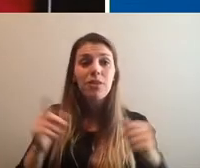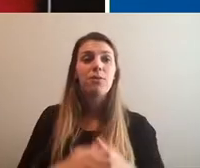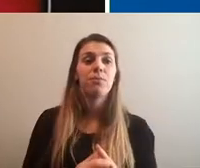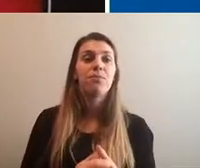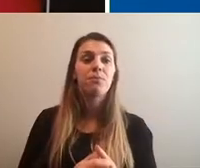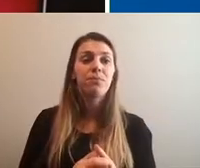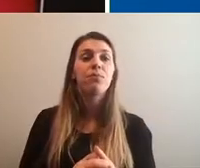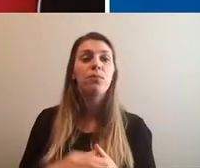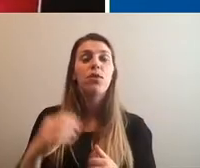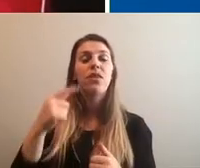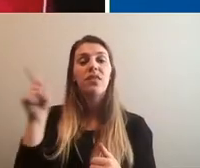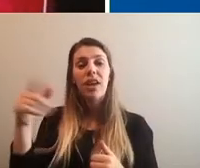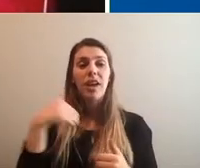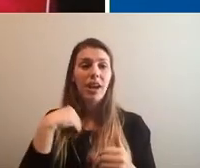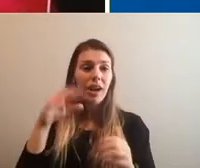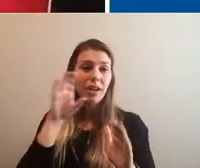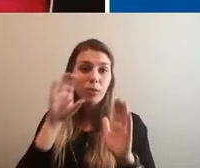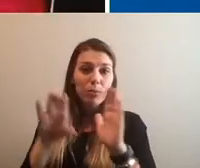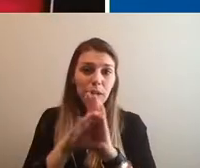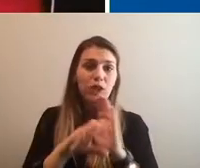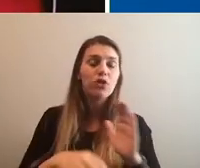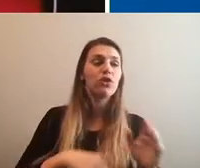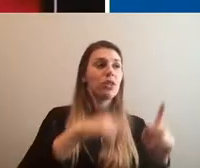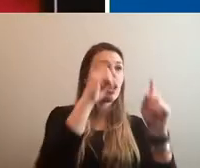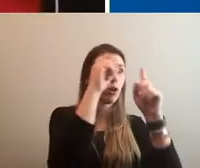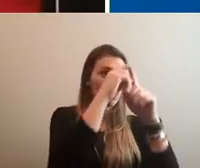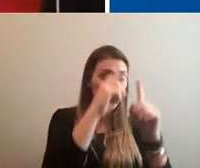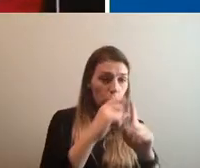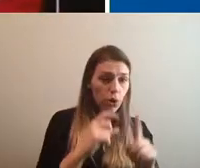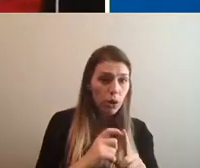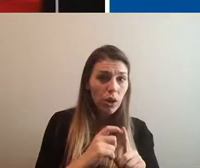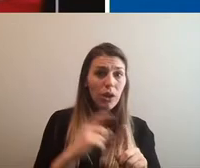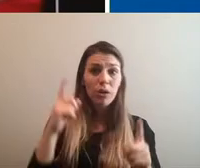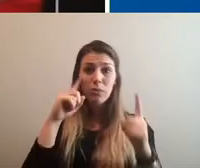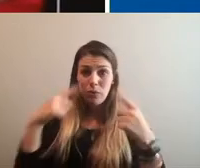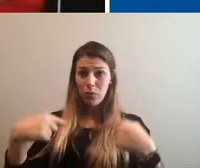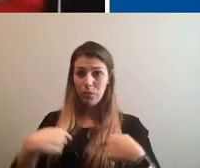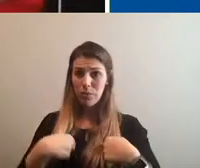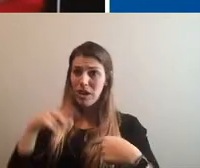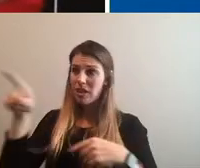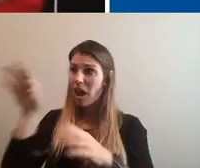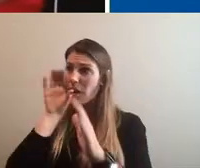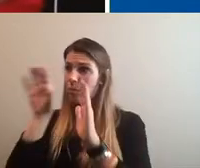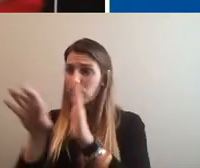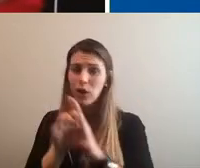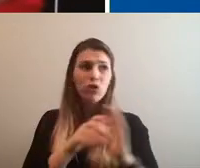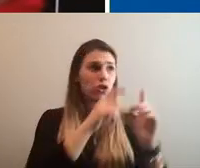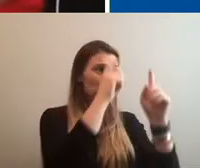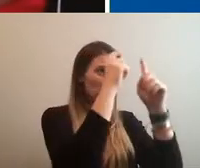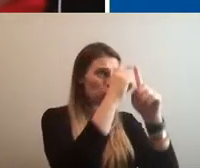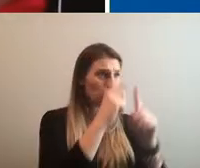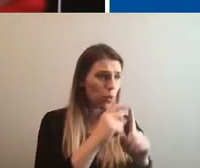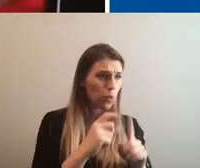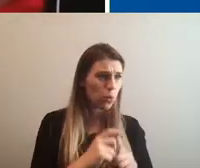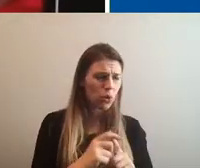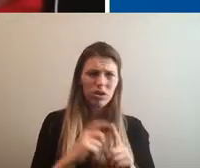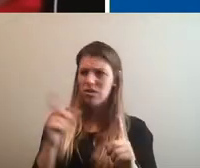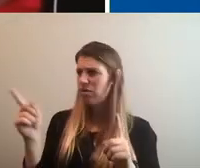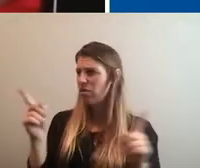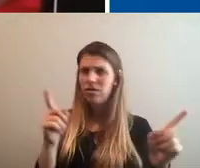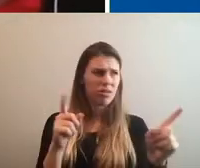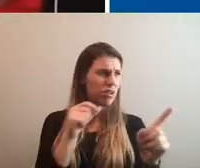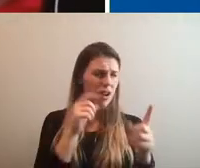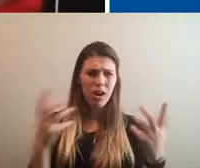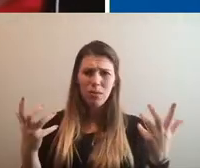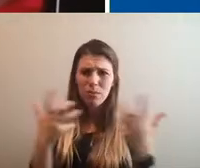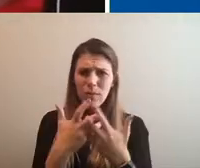with pictures and words. But for me, those pictures and words did not match up. And